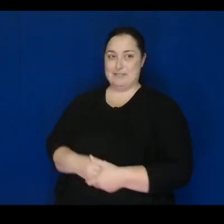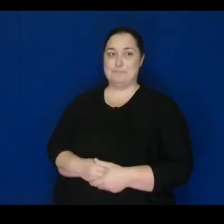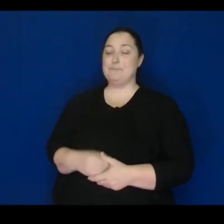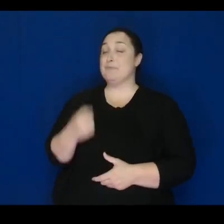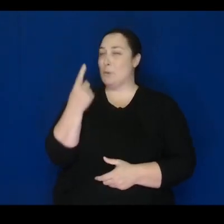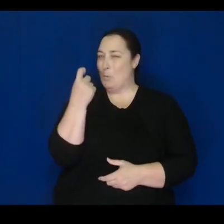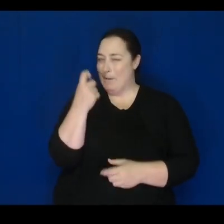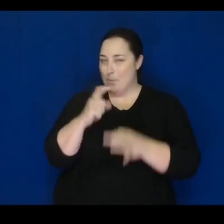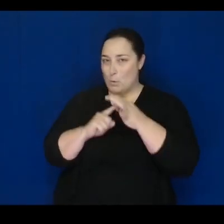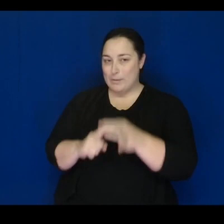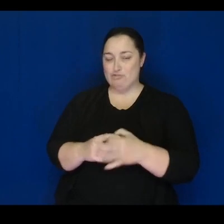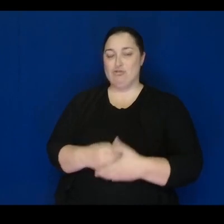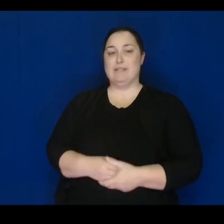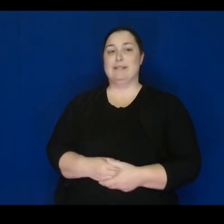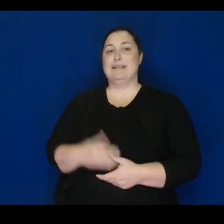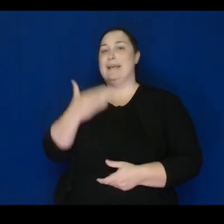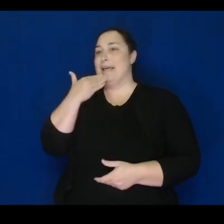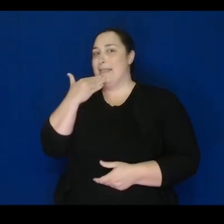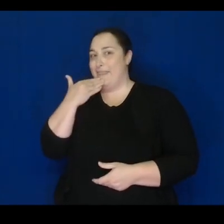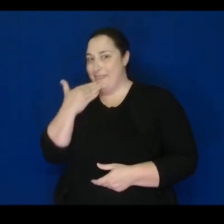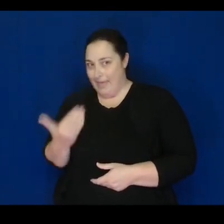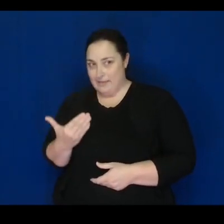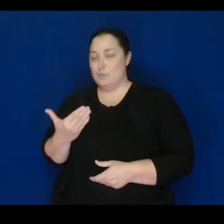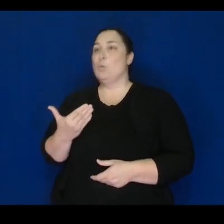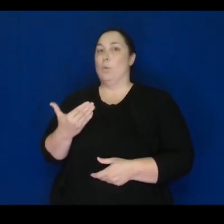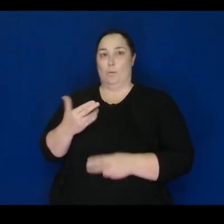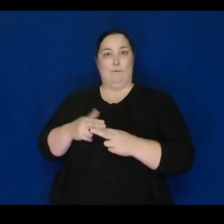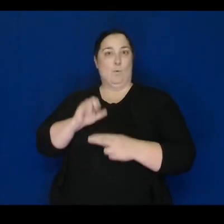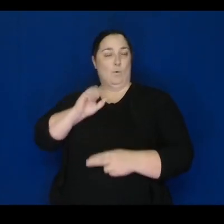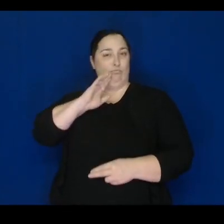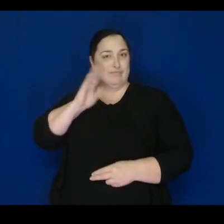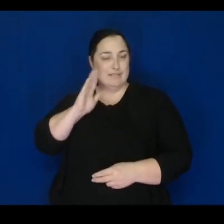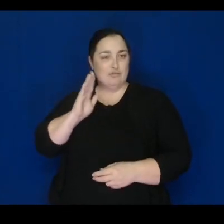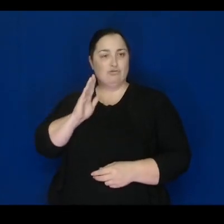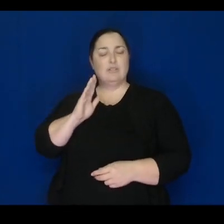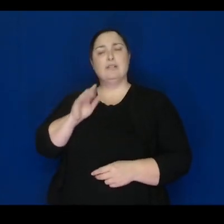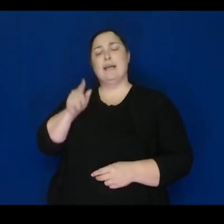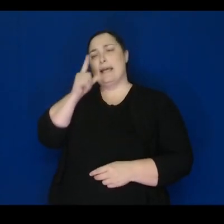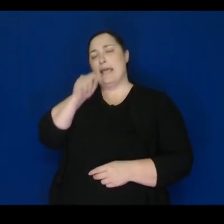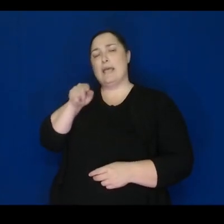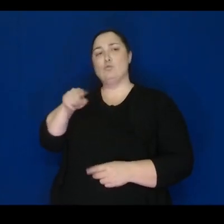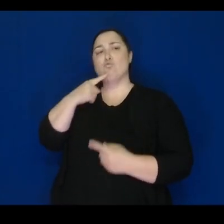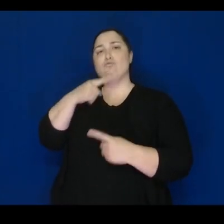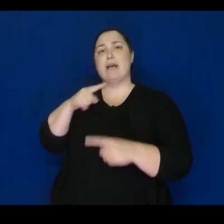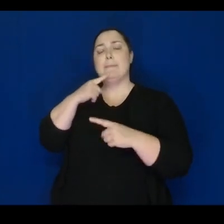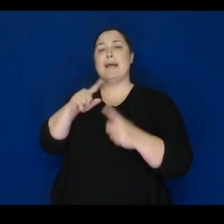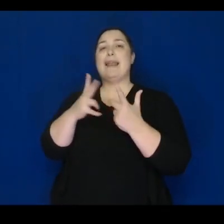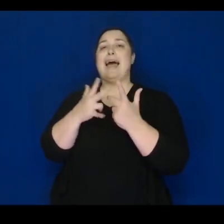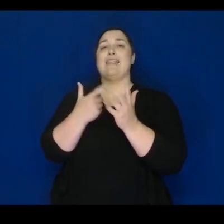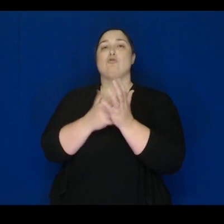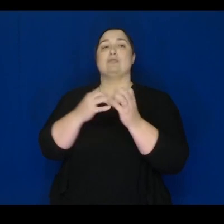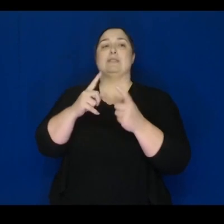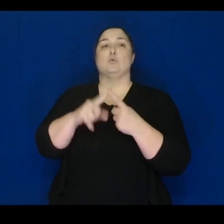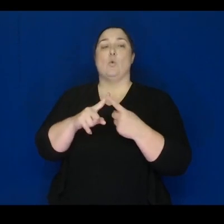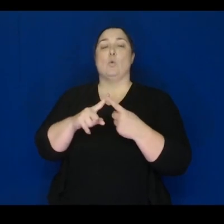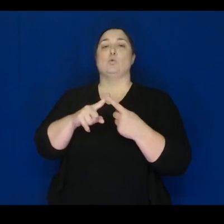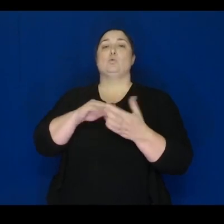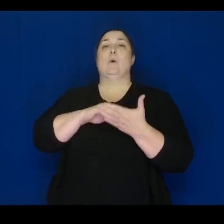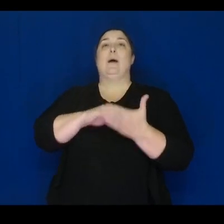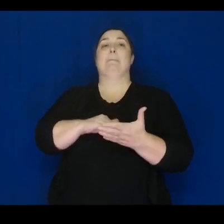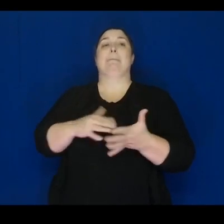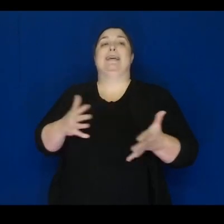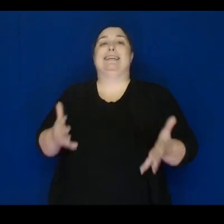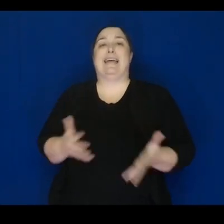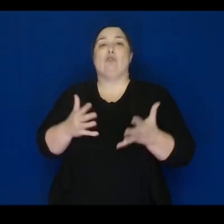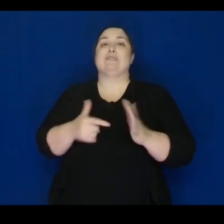last question is, thank you for your insightful presentation. And would you be able to recommend any resources that help to encourage